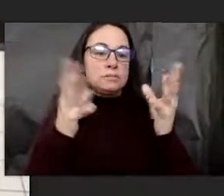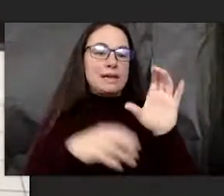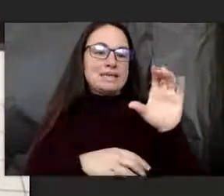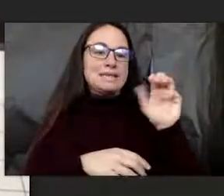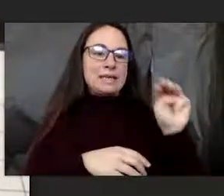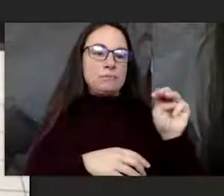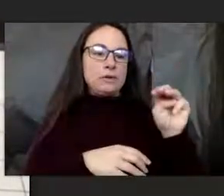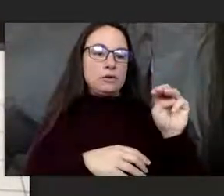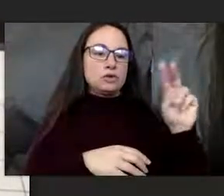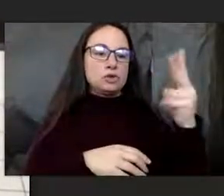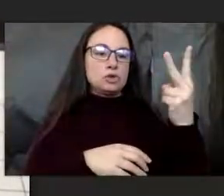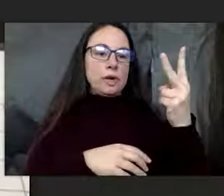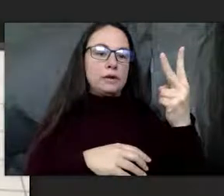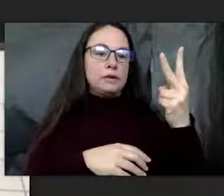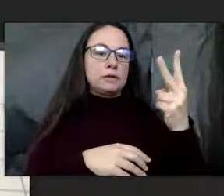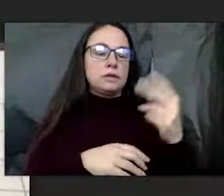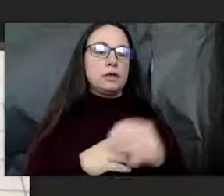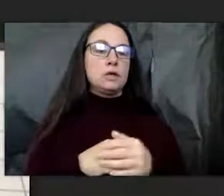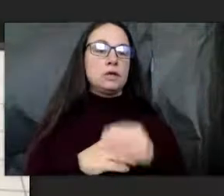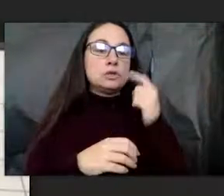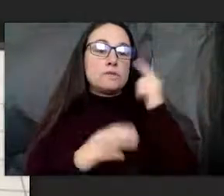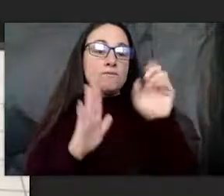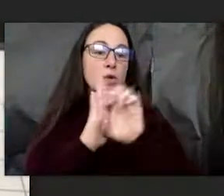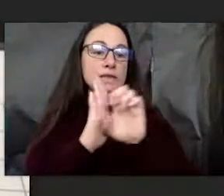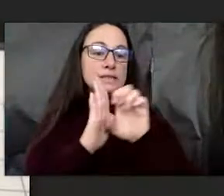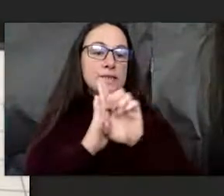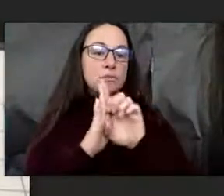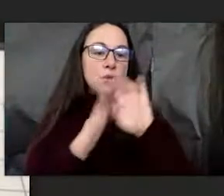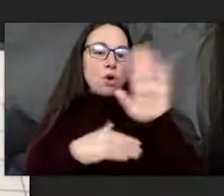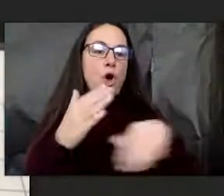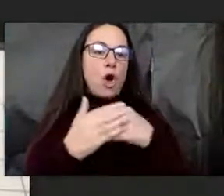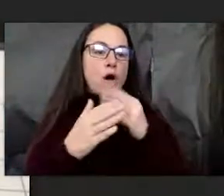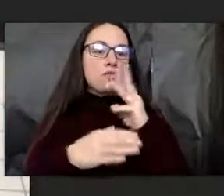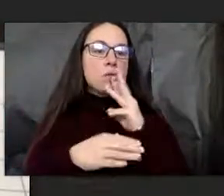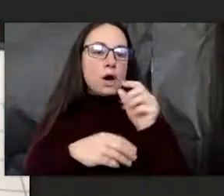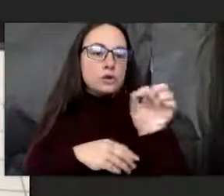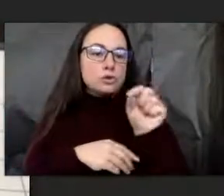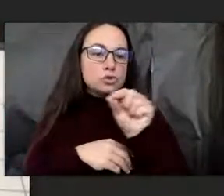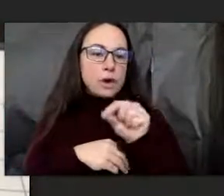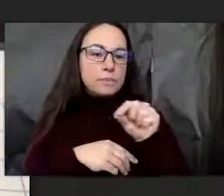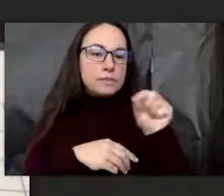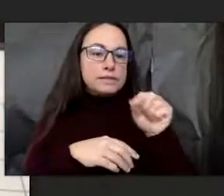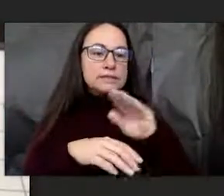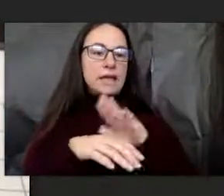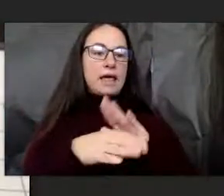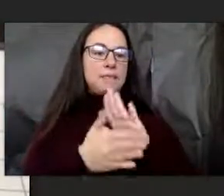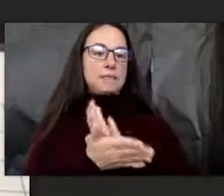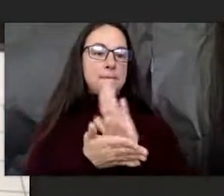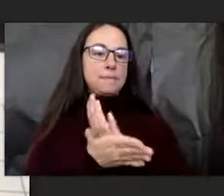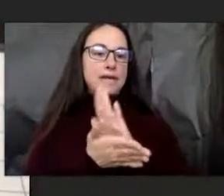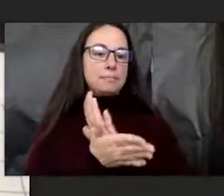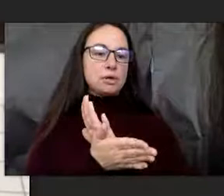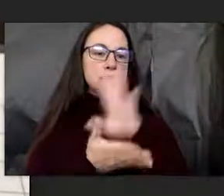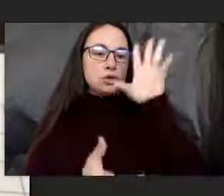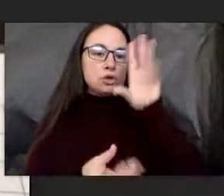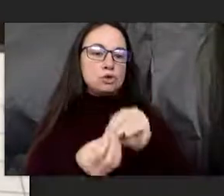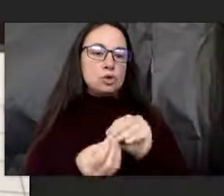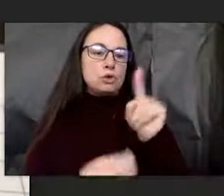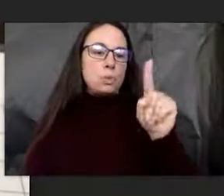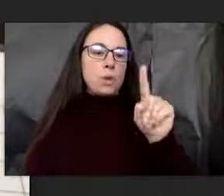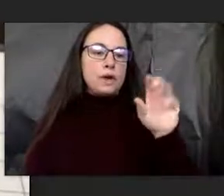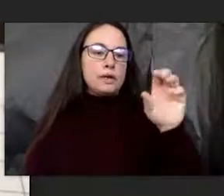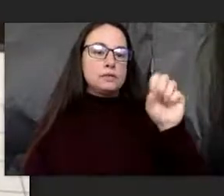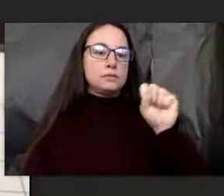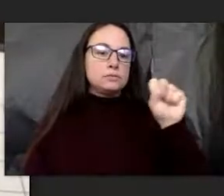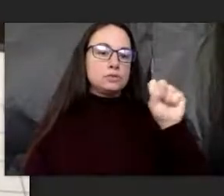the grid paper. So for example, if I take all these water droplets on the paper, it equals about 1 square on the grid, or